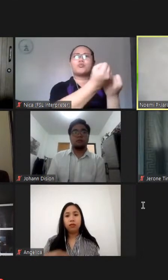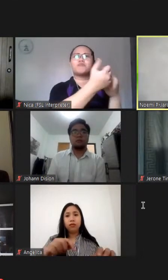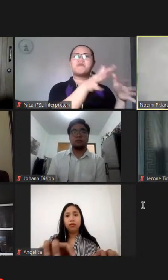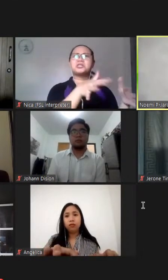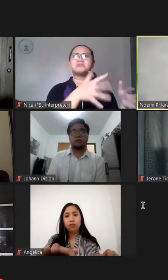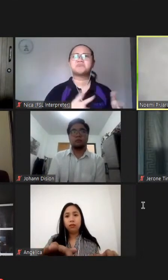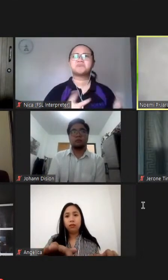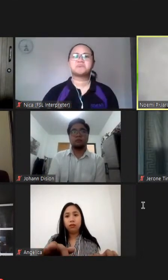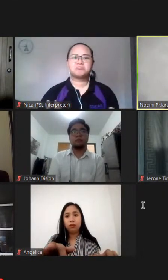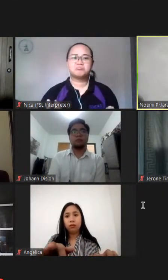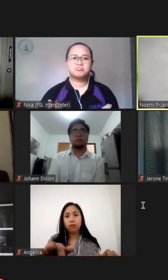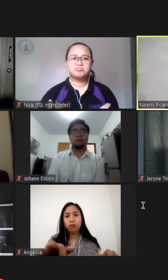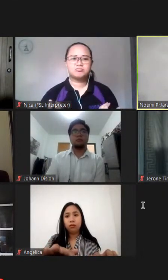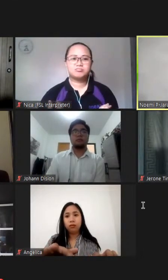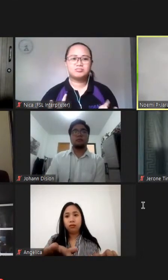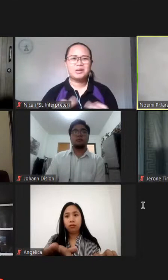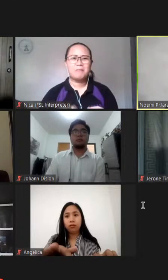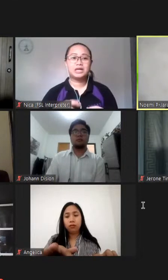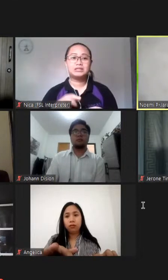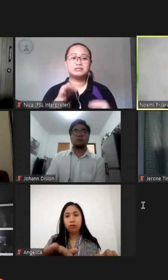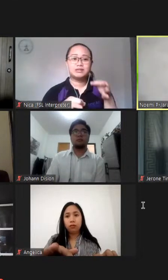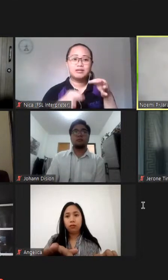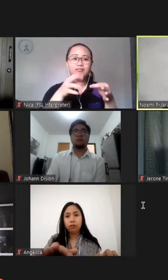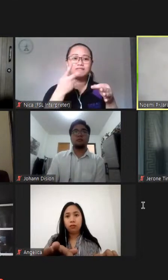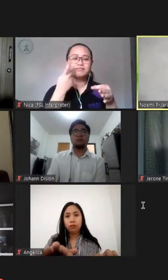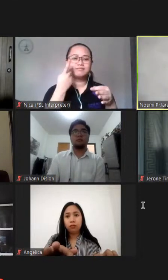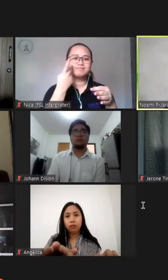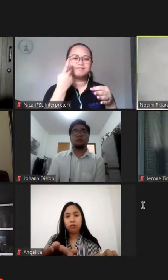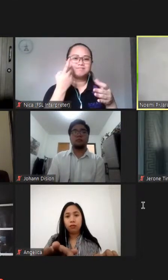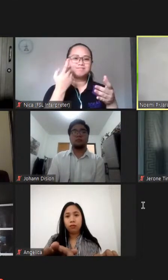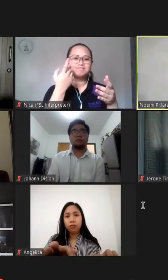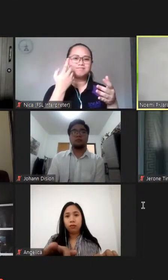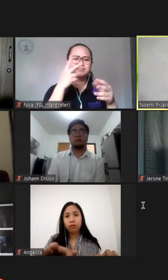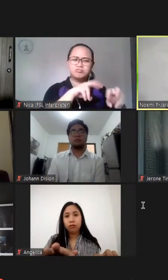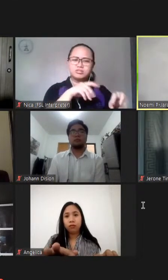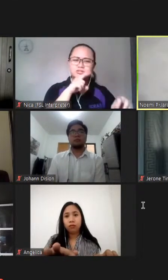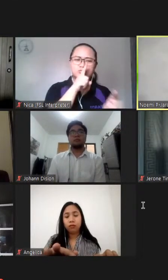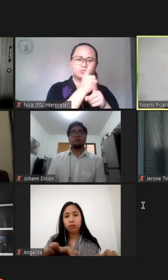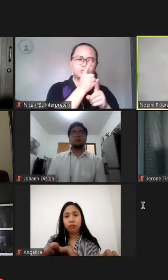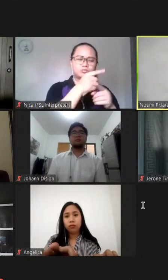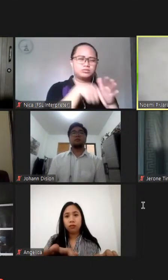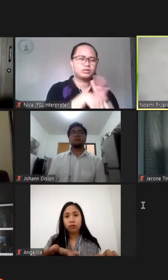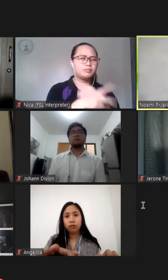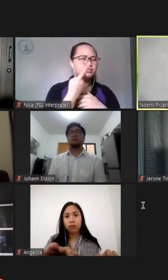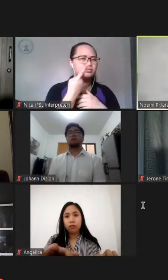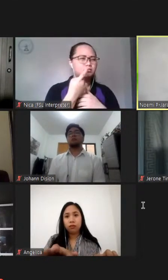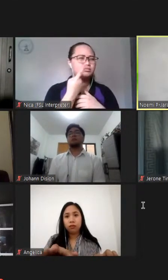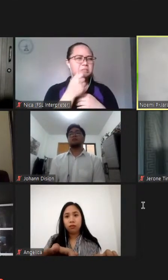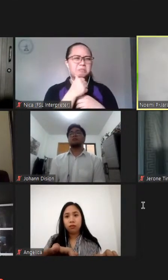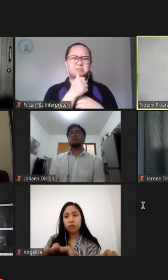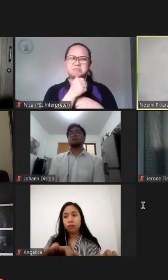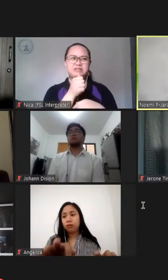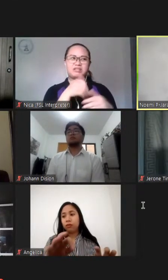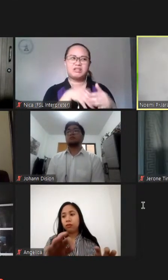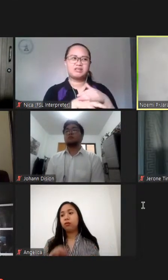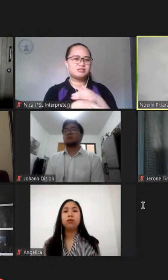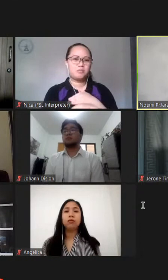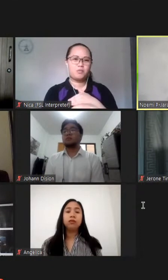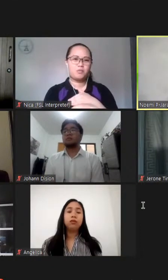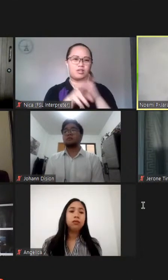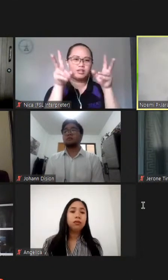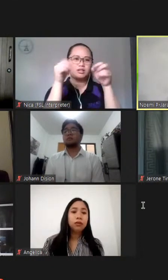you really look at, when you're on the ground, wala eh. They're not accessible. Yun yung issue. It's not accessible.